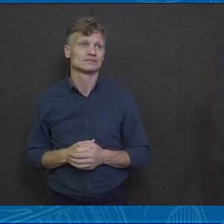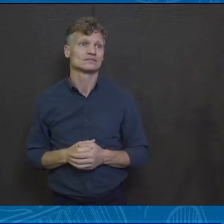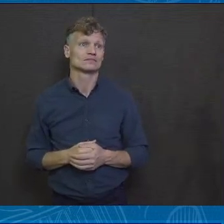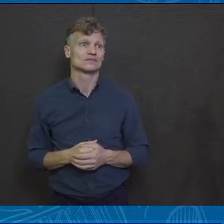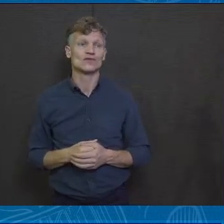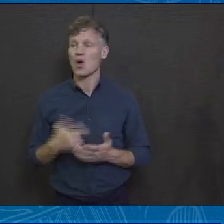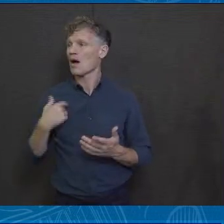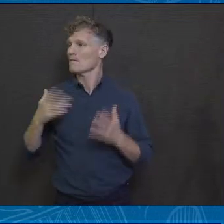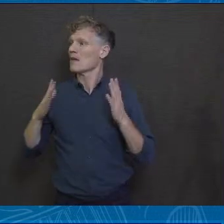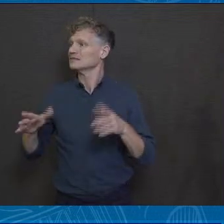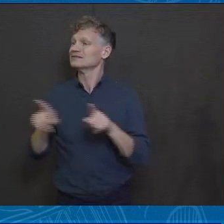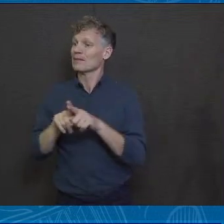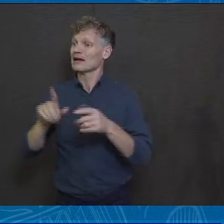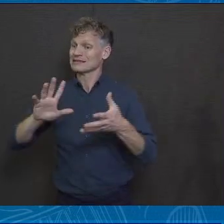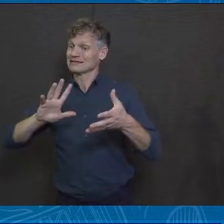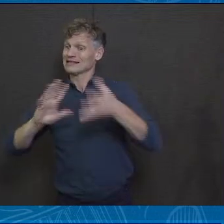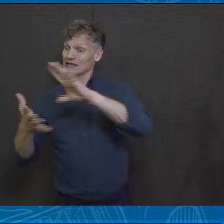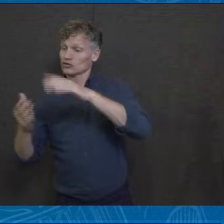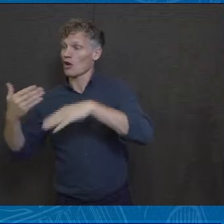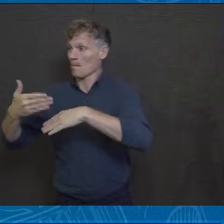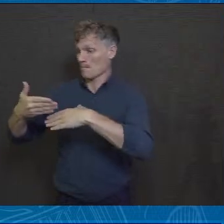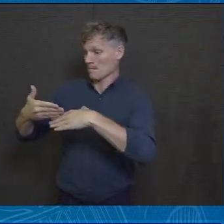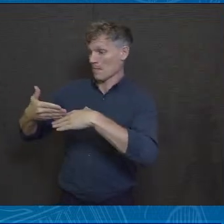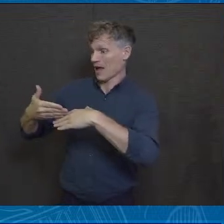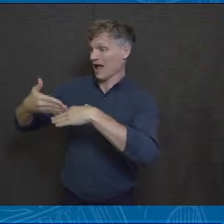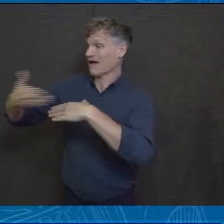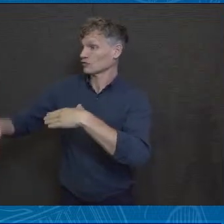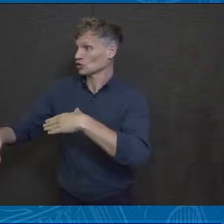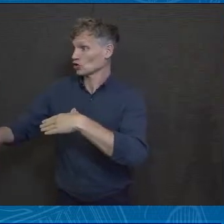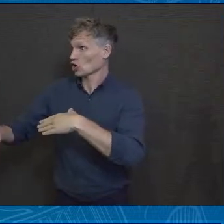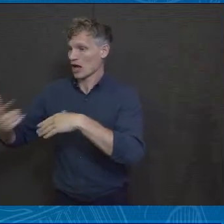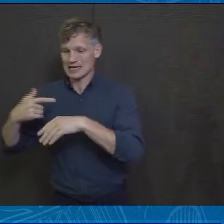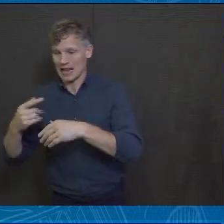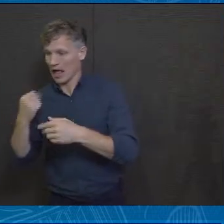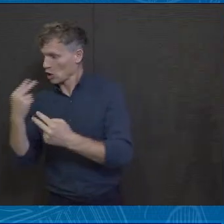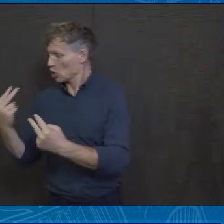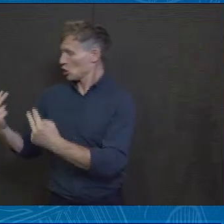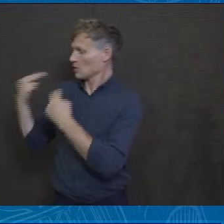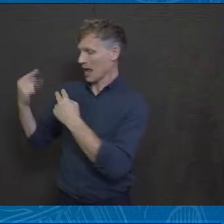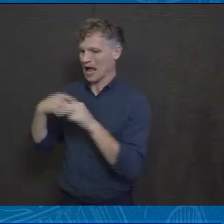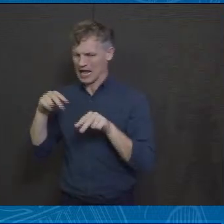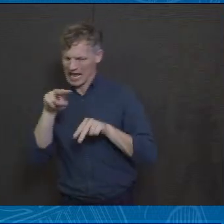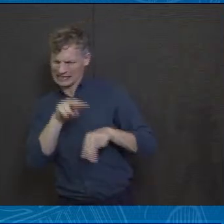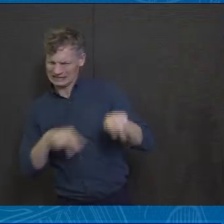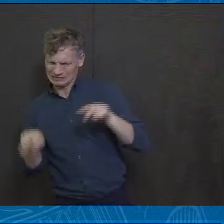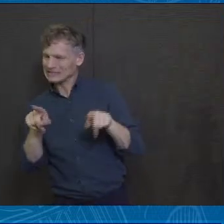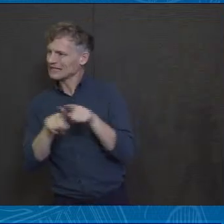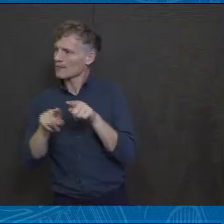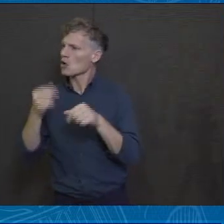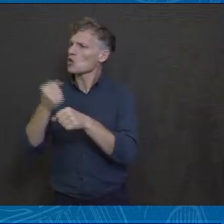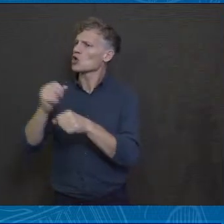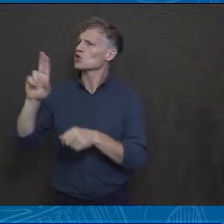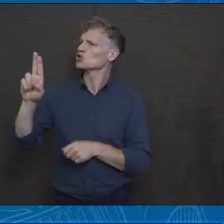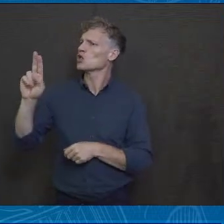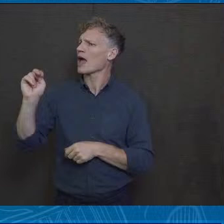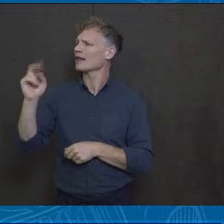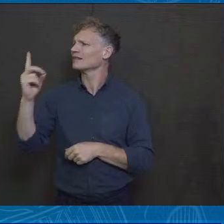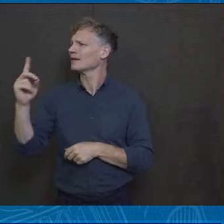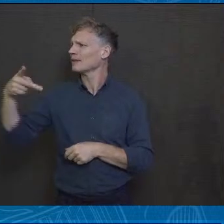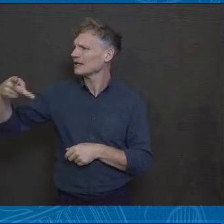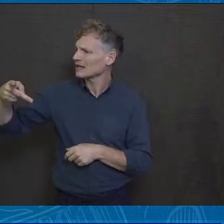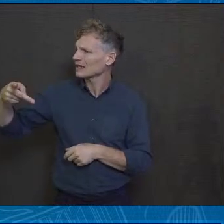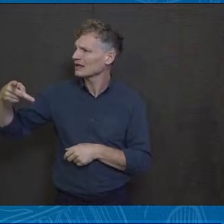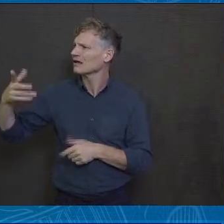post-disaster need assessment with UNDP and other UN agency like World Bank also. We done